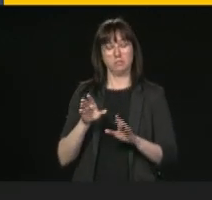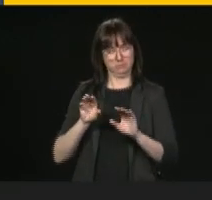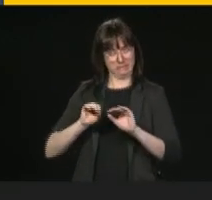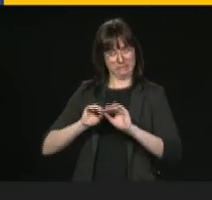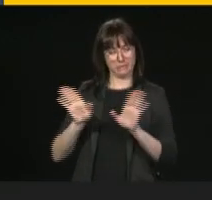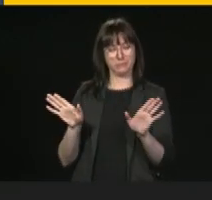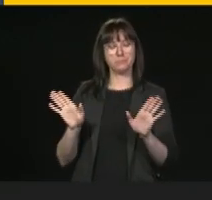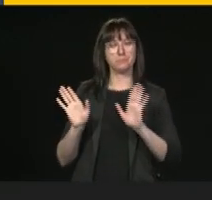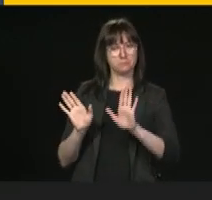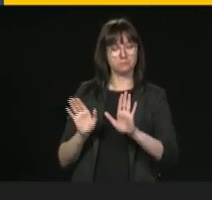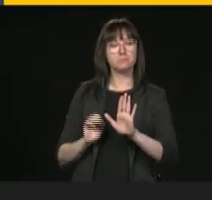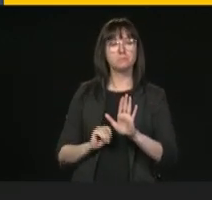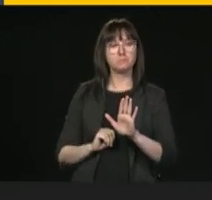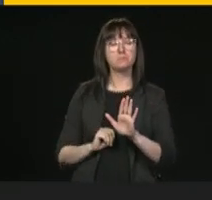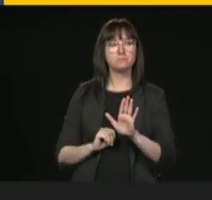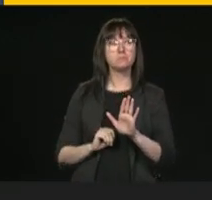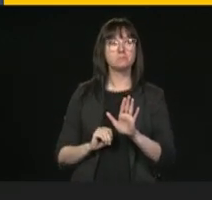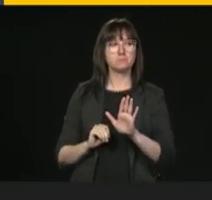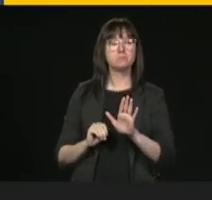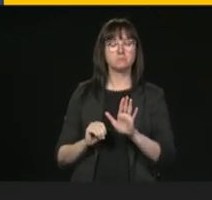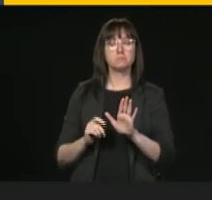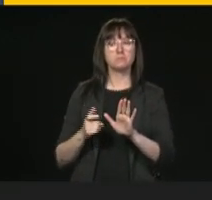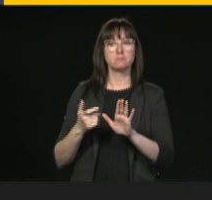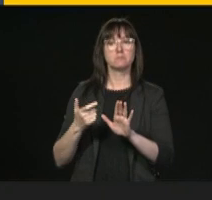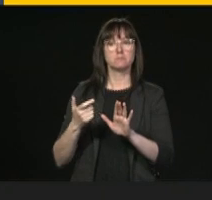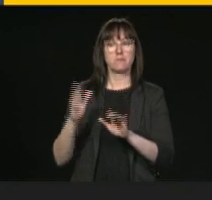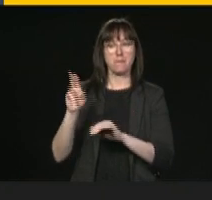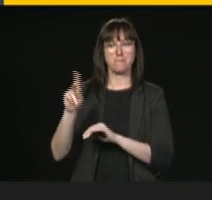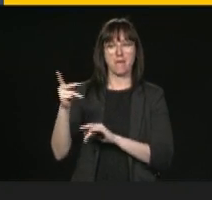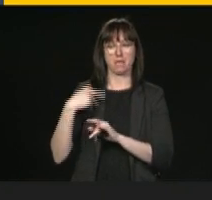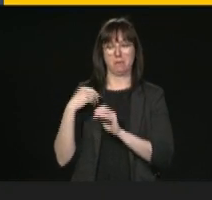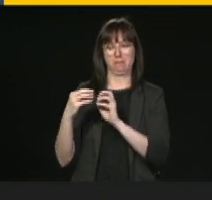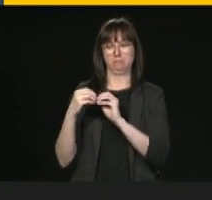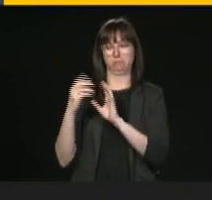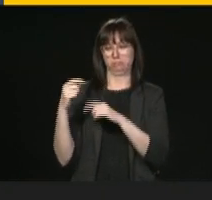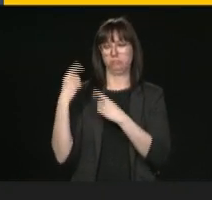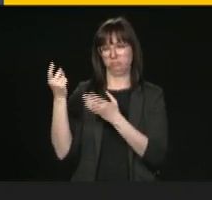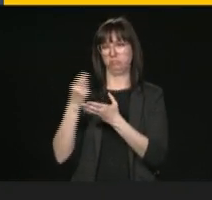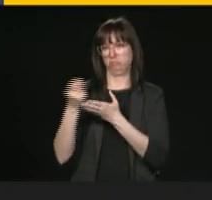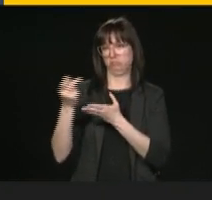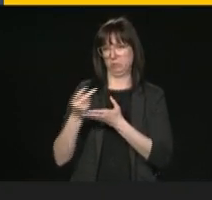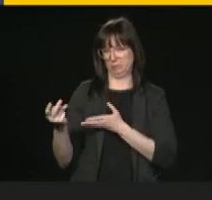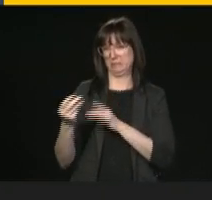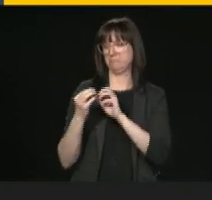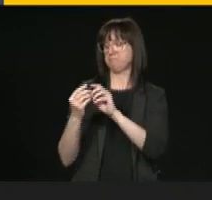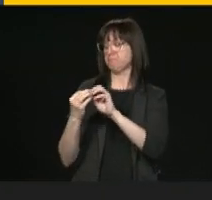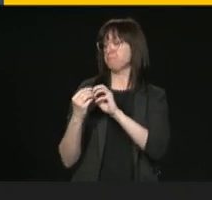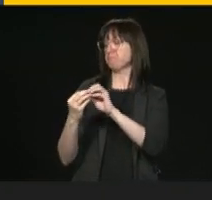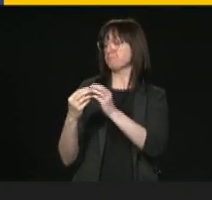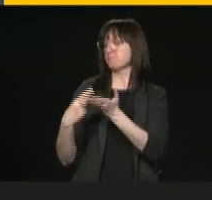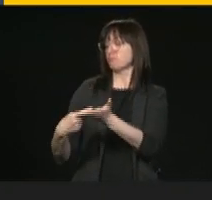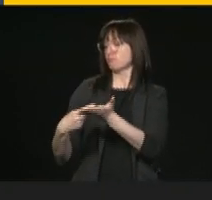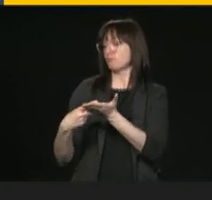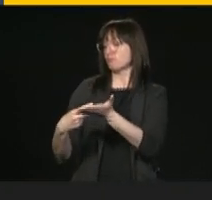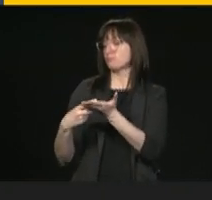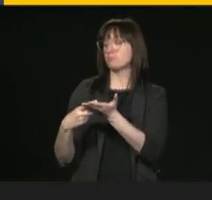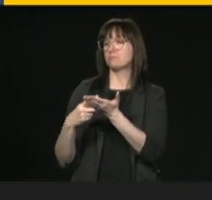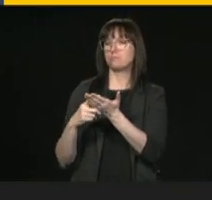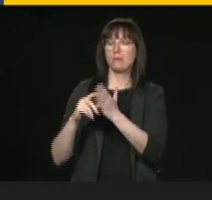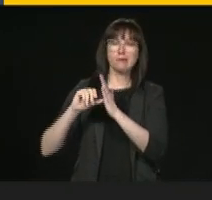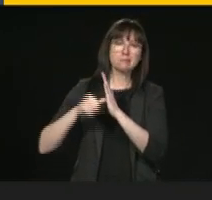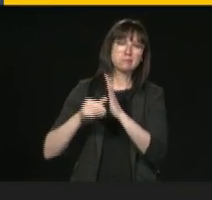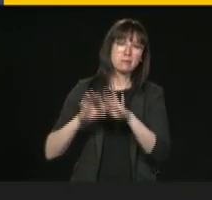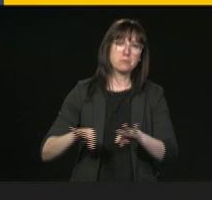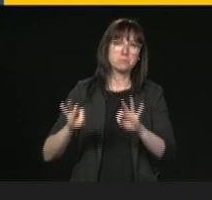I've been negotiating with banks over the past weeks, and an important thing is to find a way for people